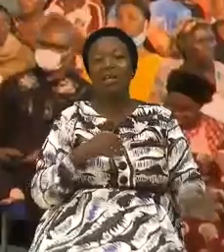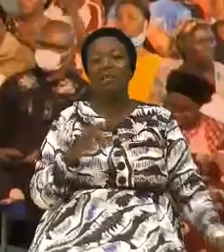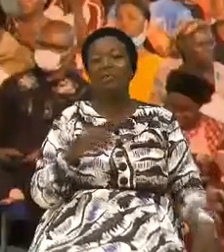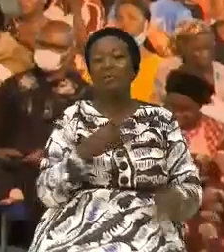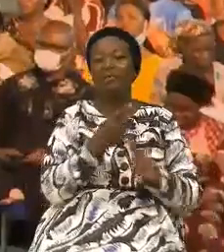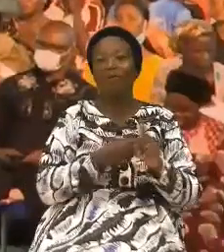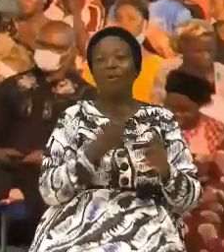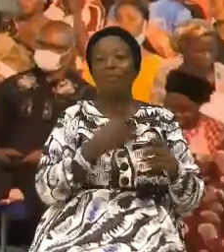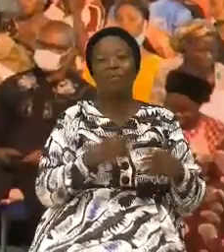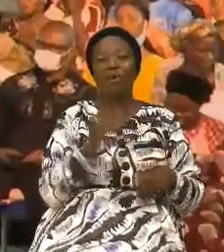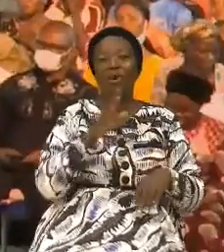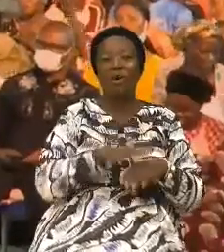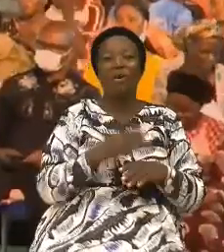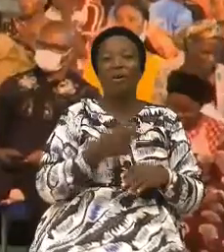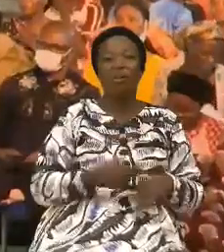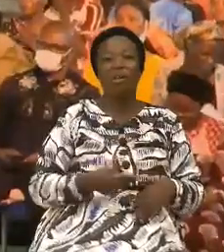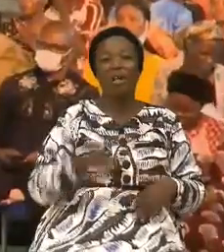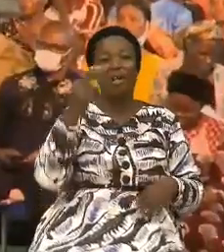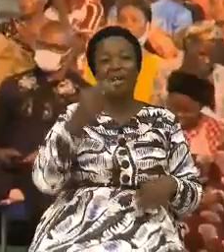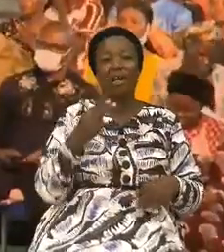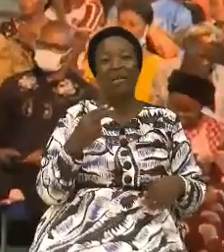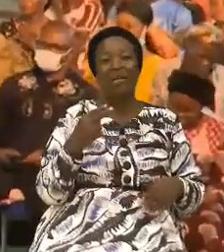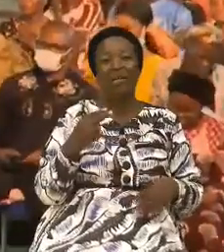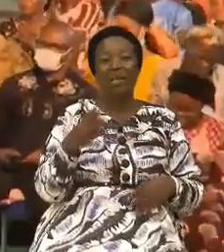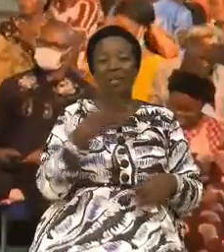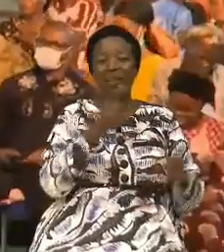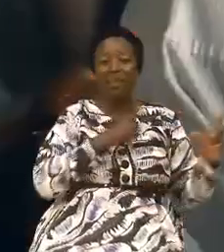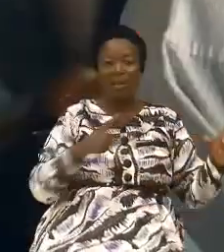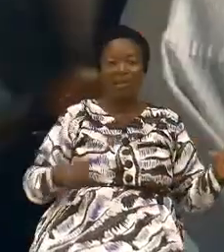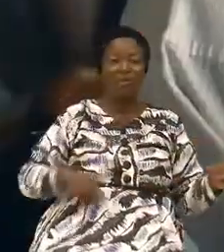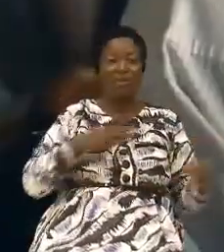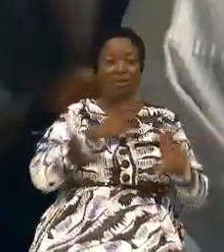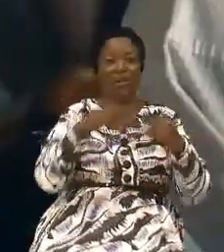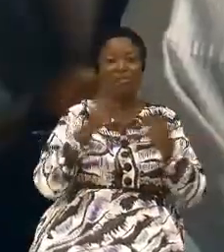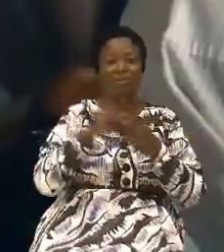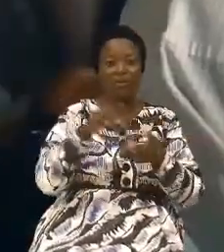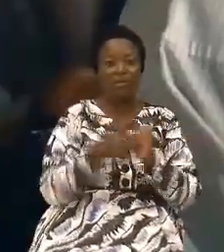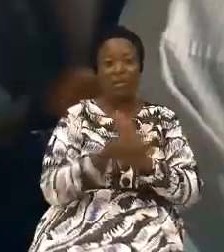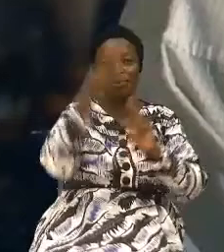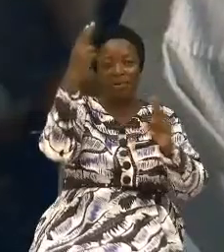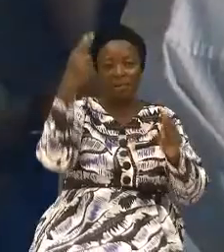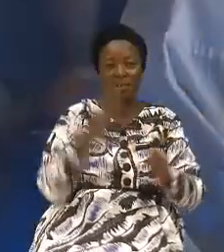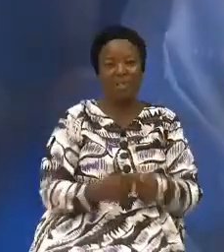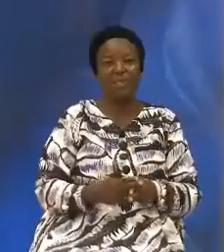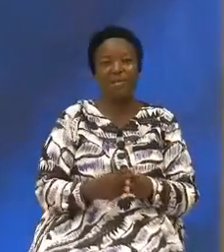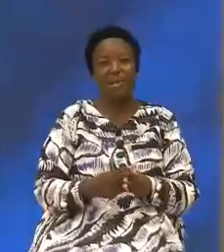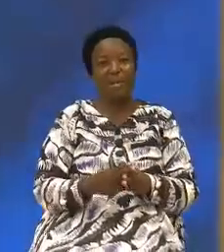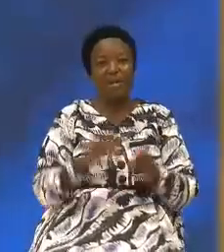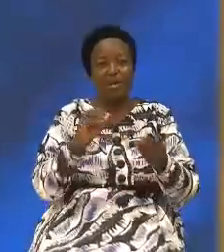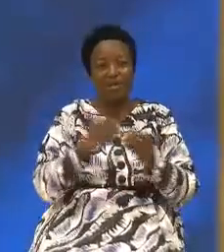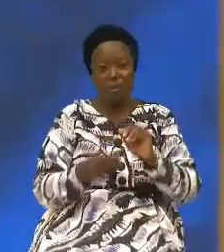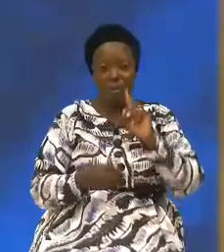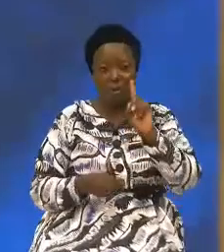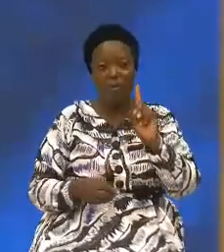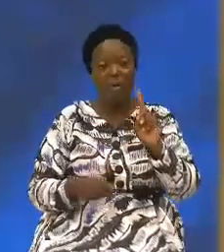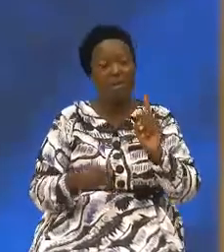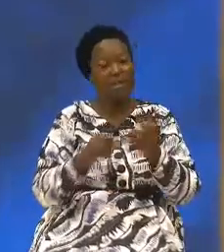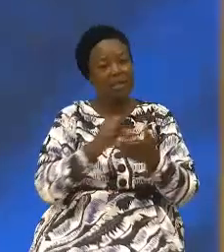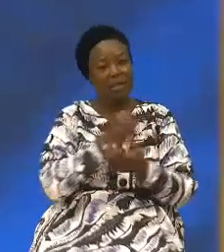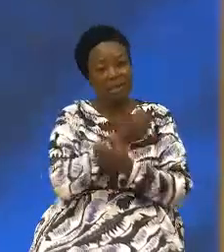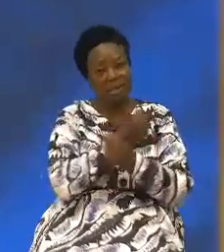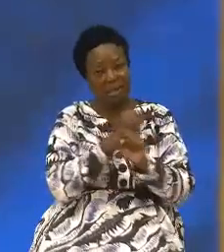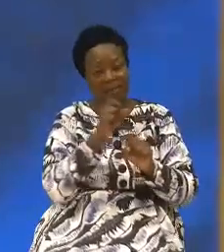The Lord will grant unto you. Number one, salvation. Number